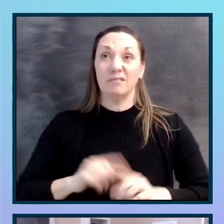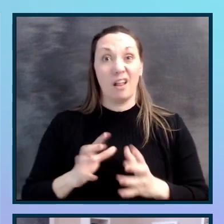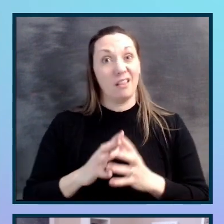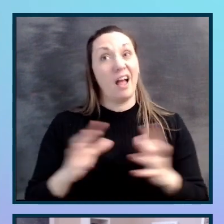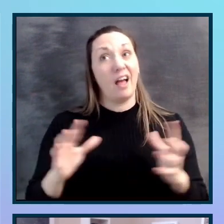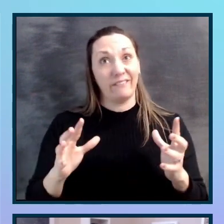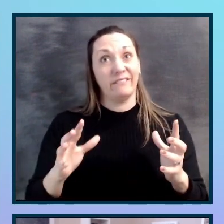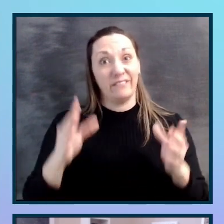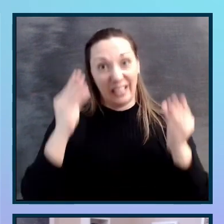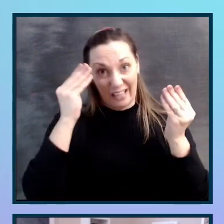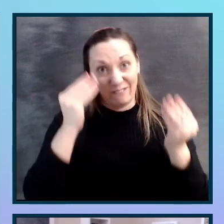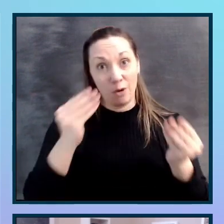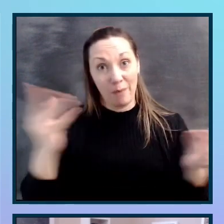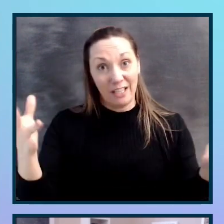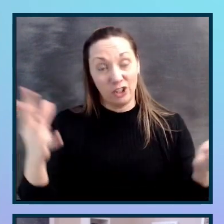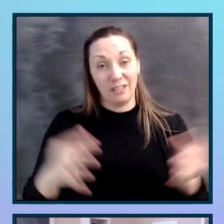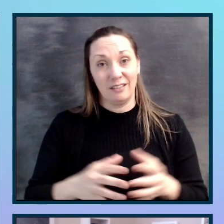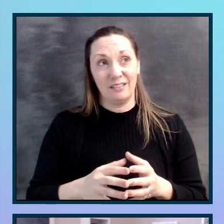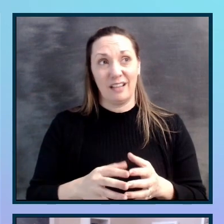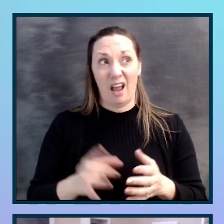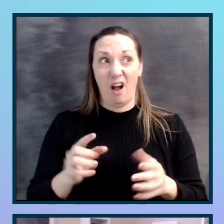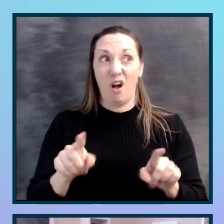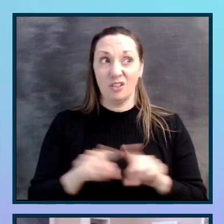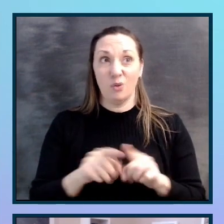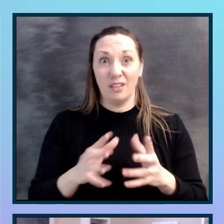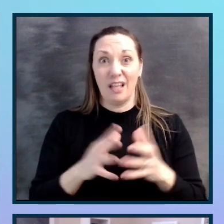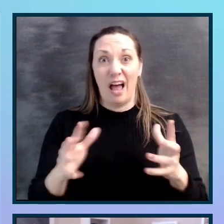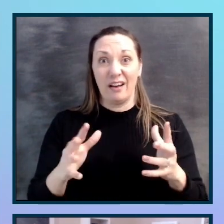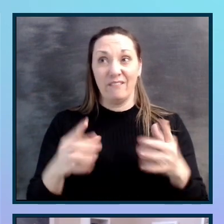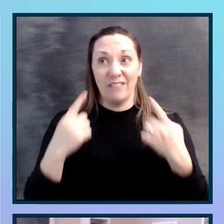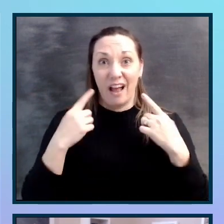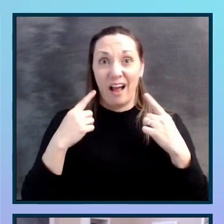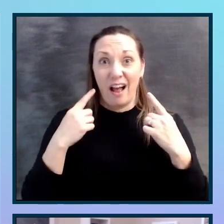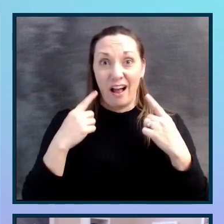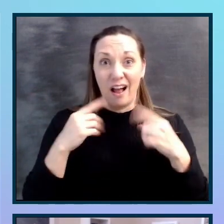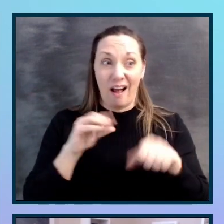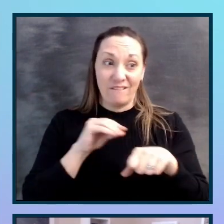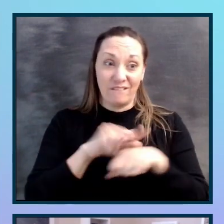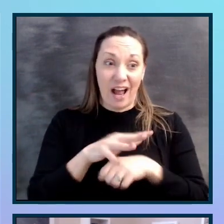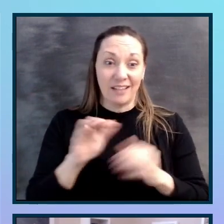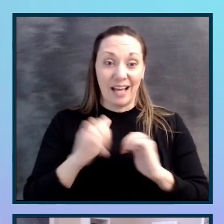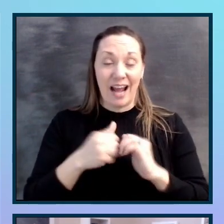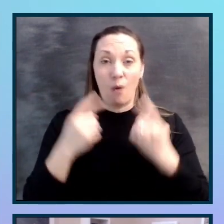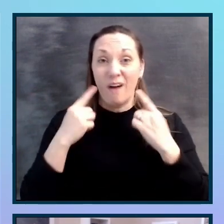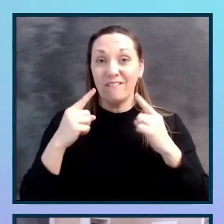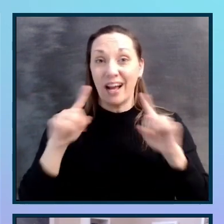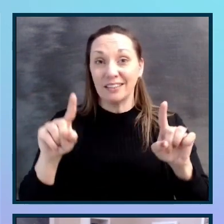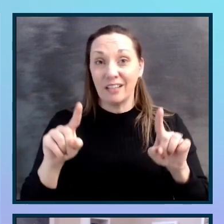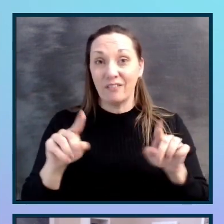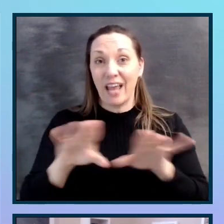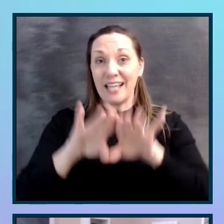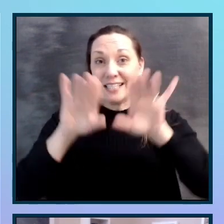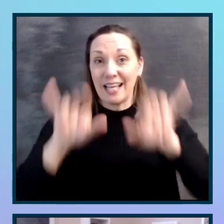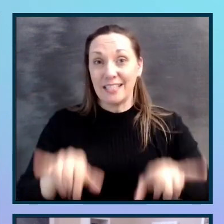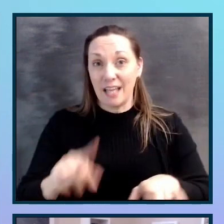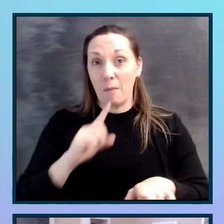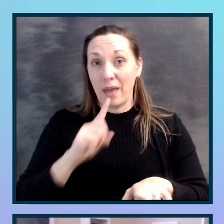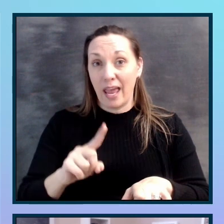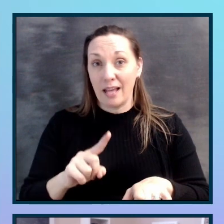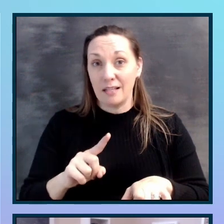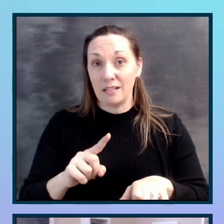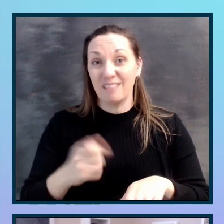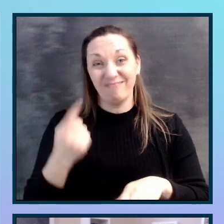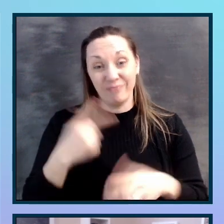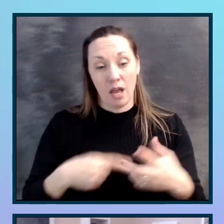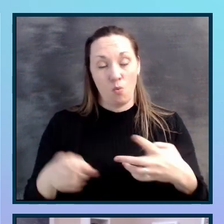information and drastic effects on how effective a system is. And one of the key